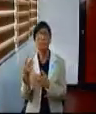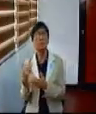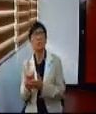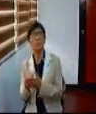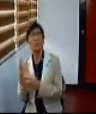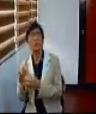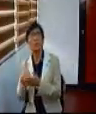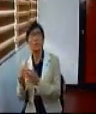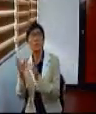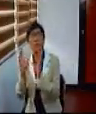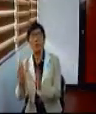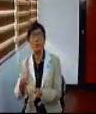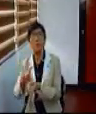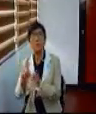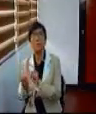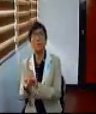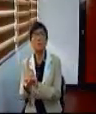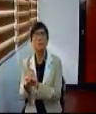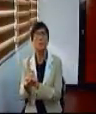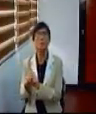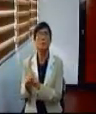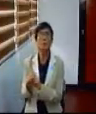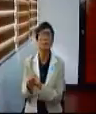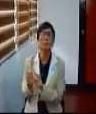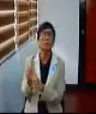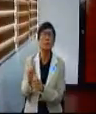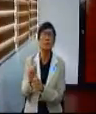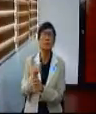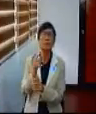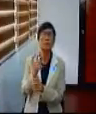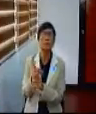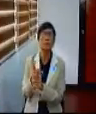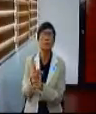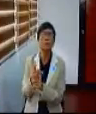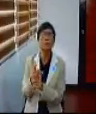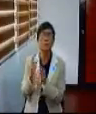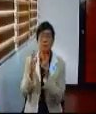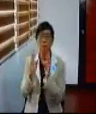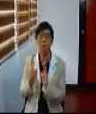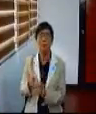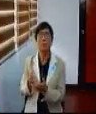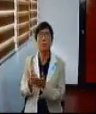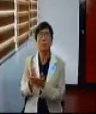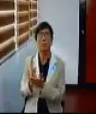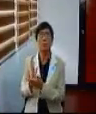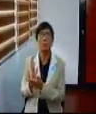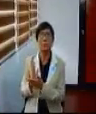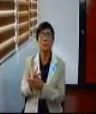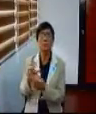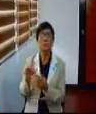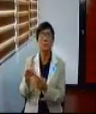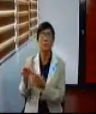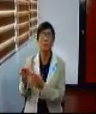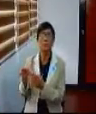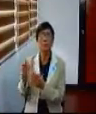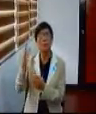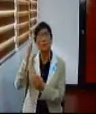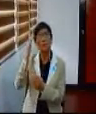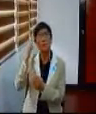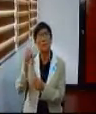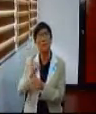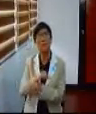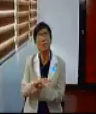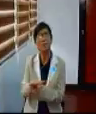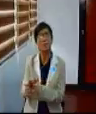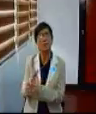climate change and human rights violations, because I am focusing on human rights violations. And particularly, I know the difficulty of